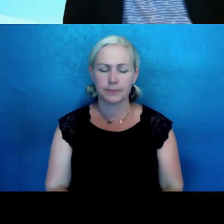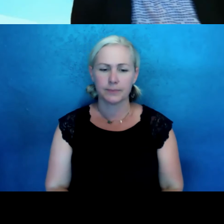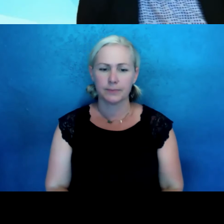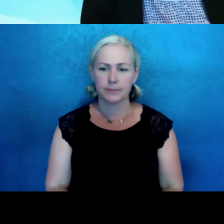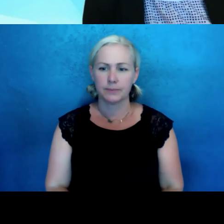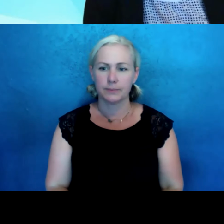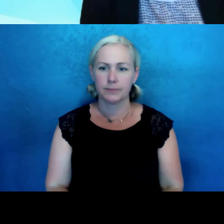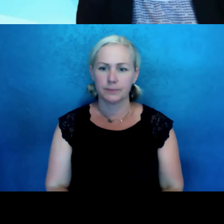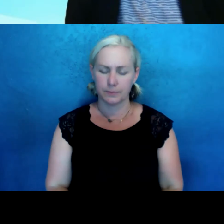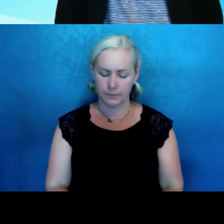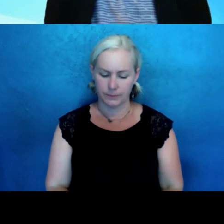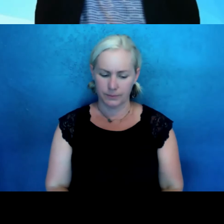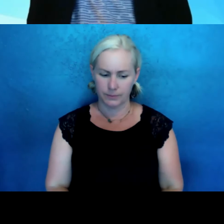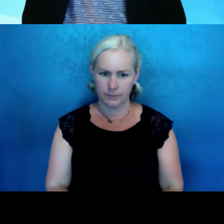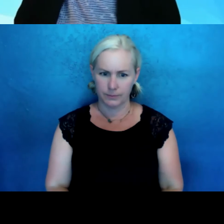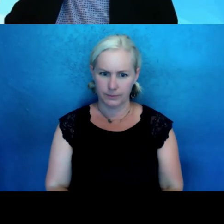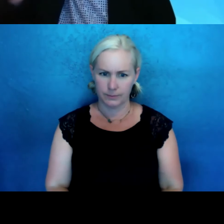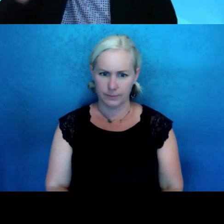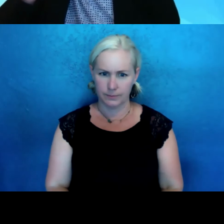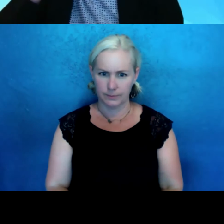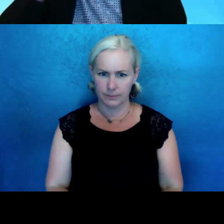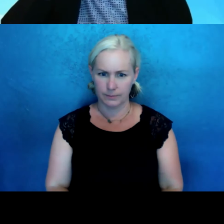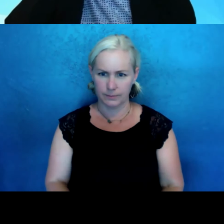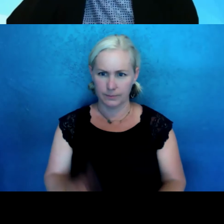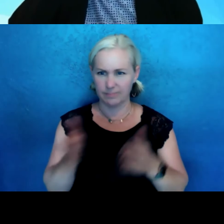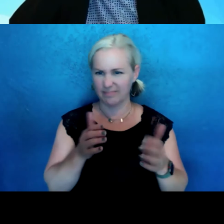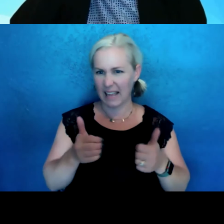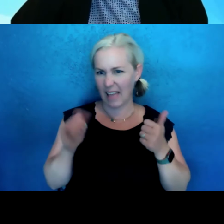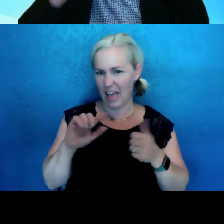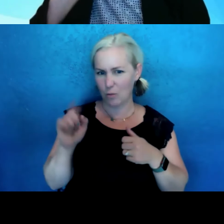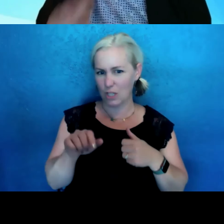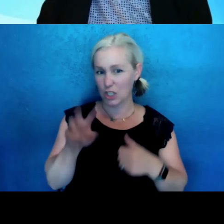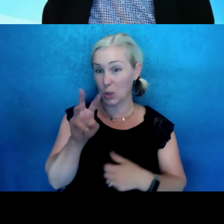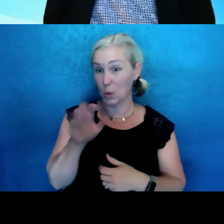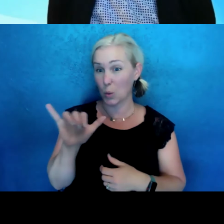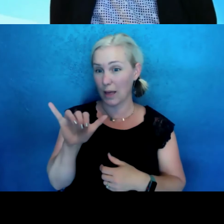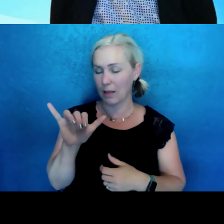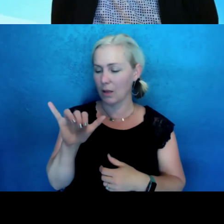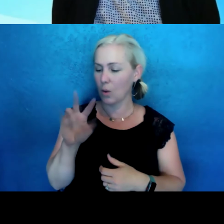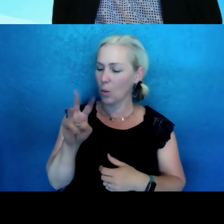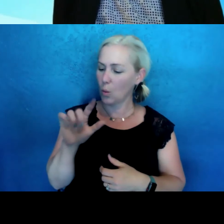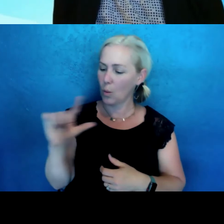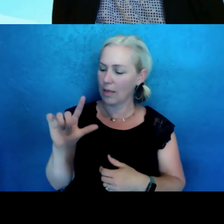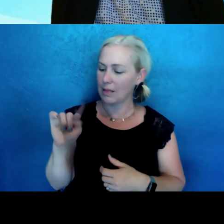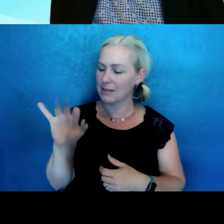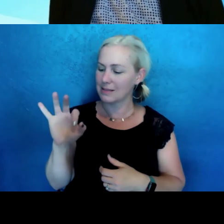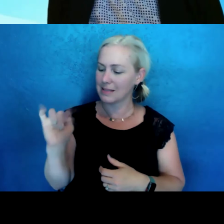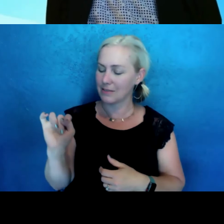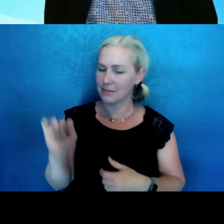Let's move over to take a question live. Will Tift will open up your microphone so that you can speak.